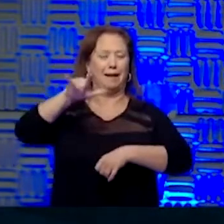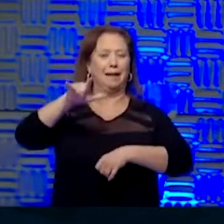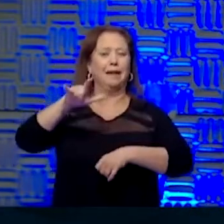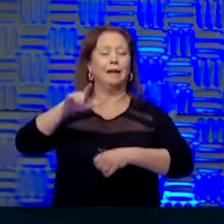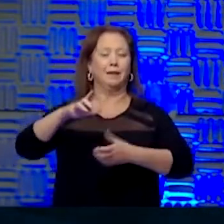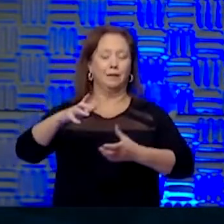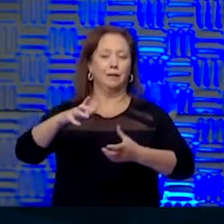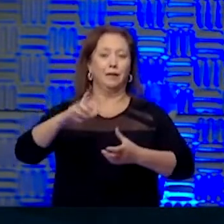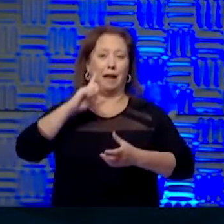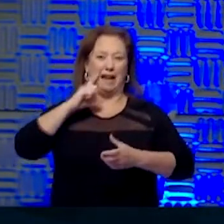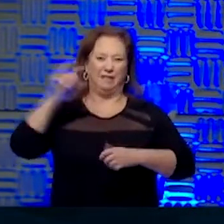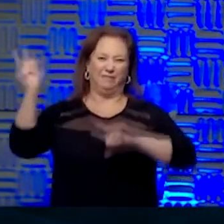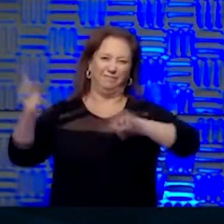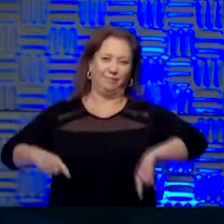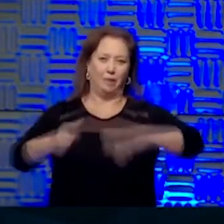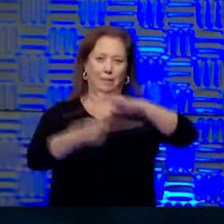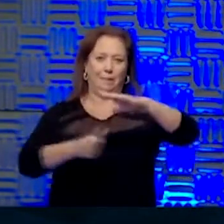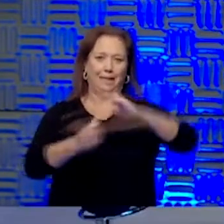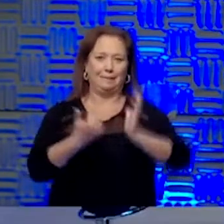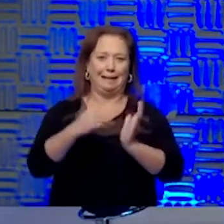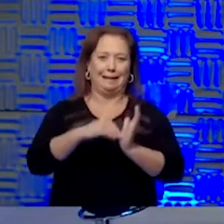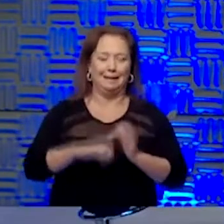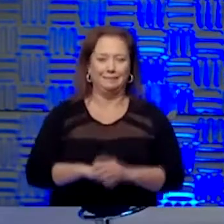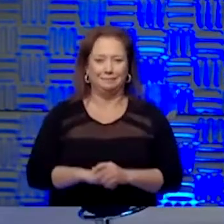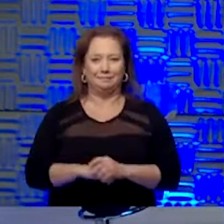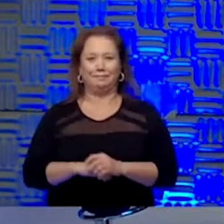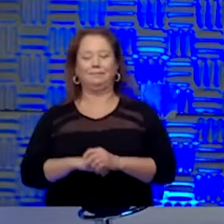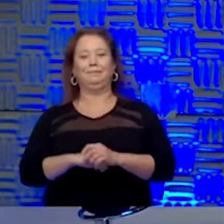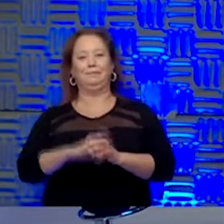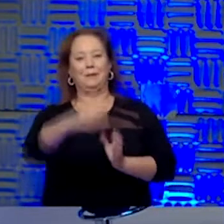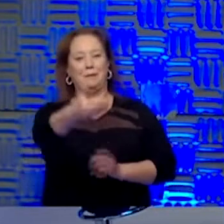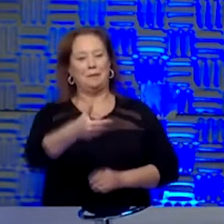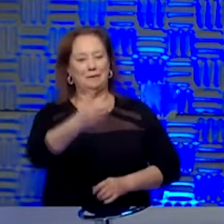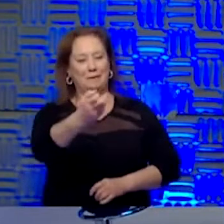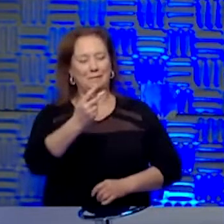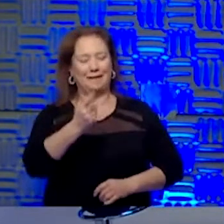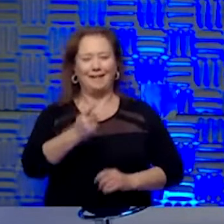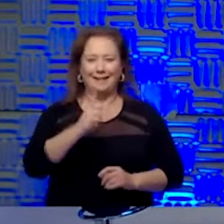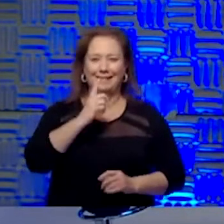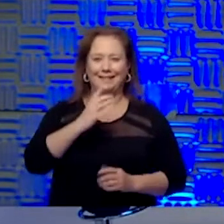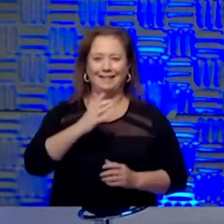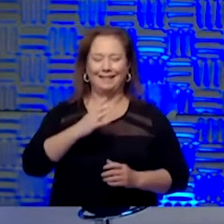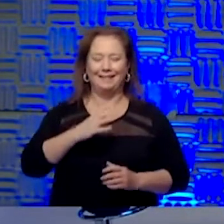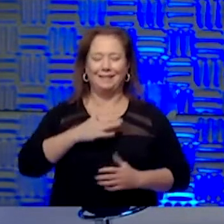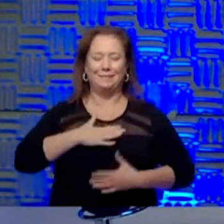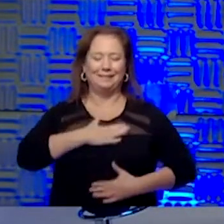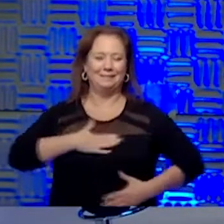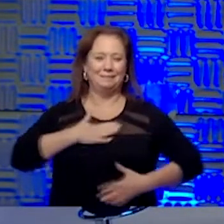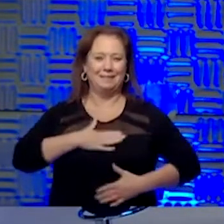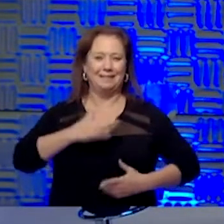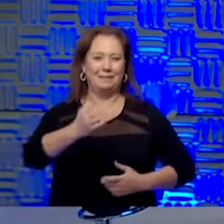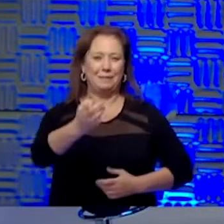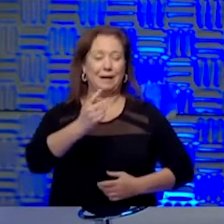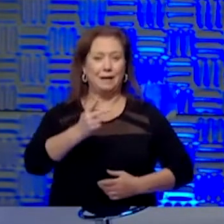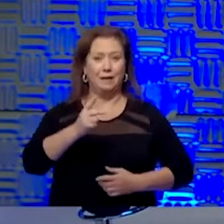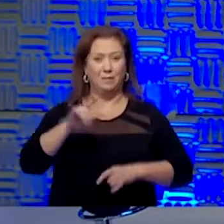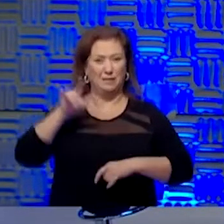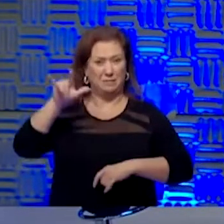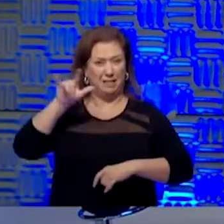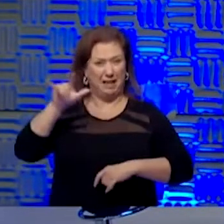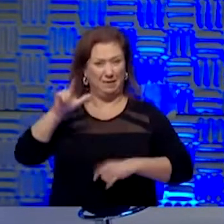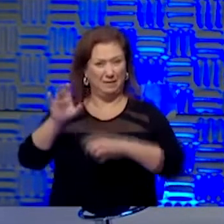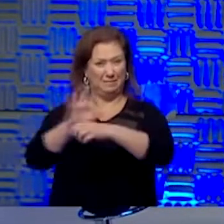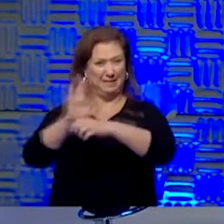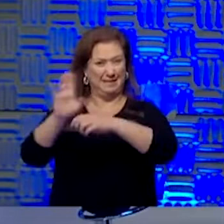excuse is you're going to the basement. Yeah. Well, welcome back. It is always a delight to have you. How crowded was your plane flight?